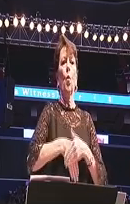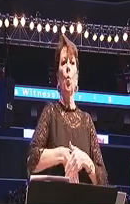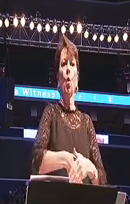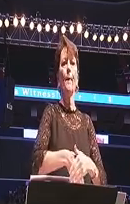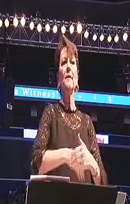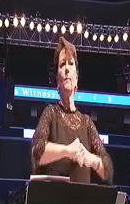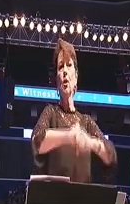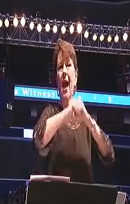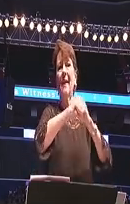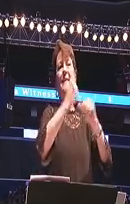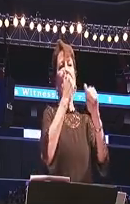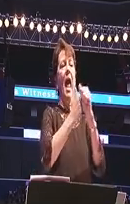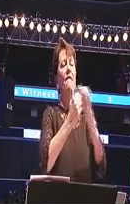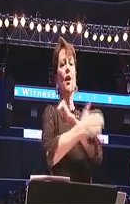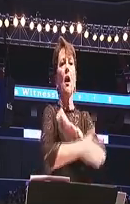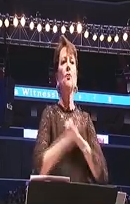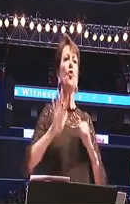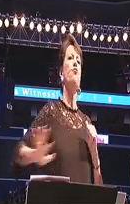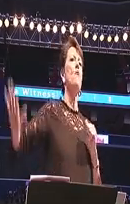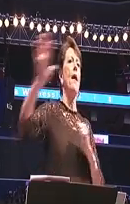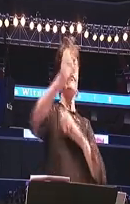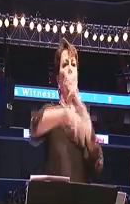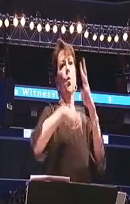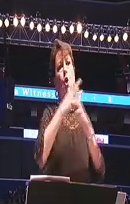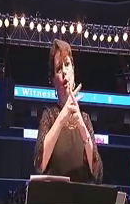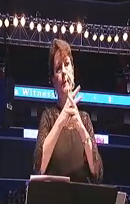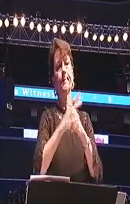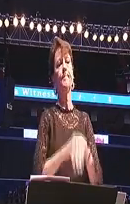every country of the world.